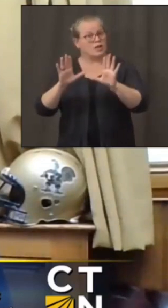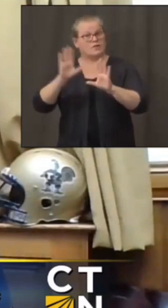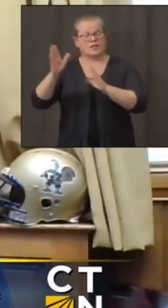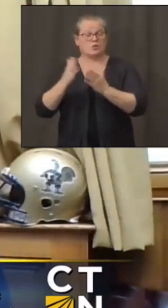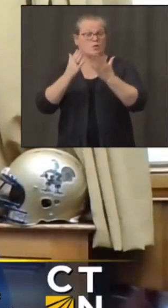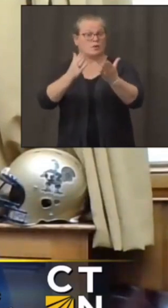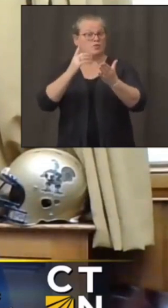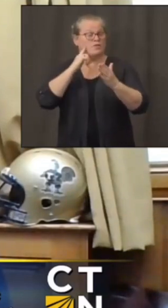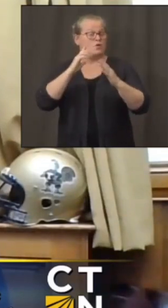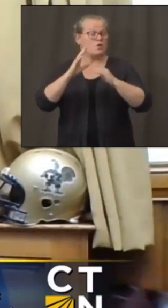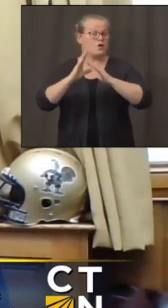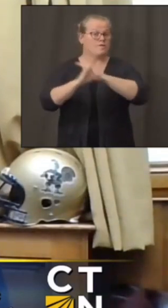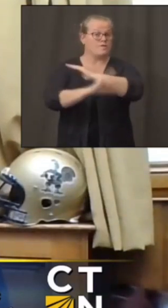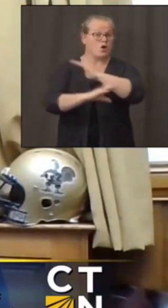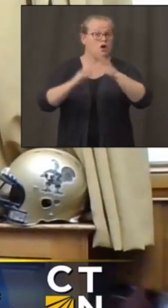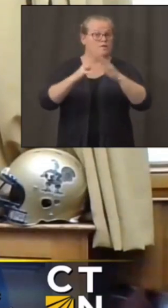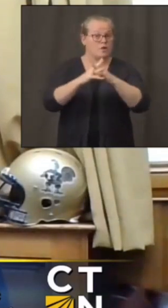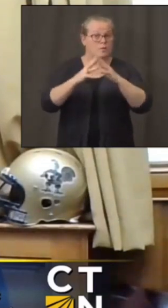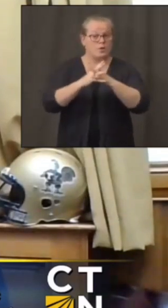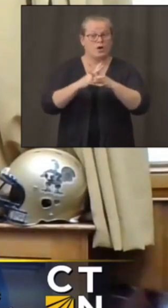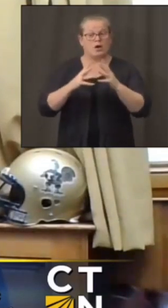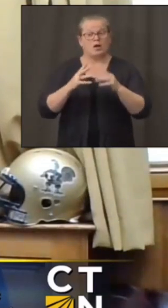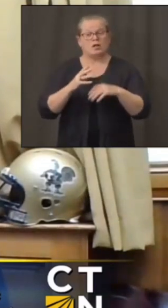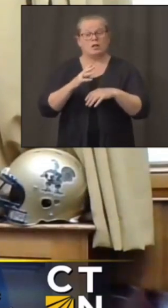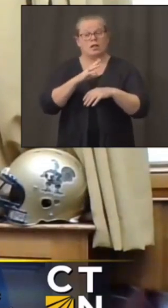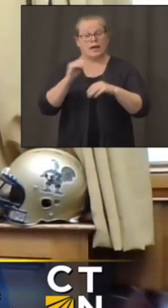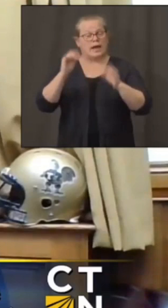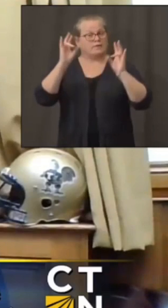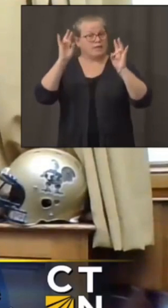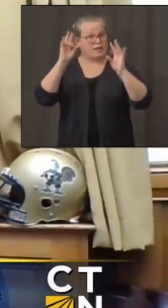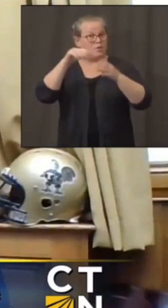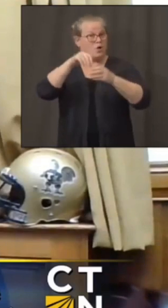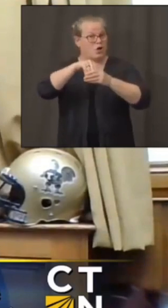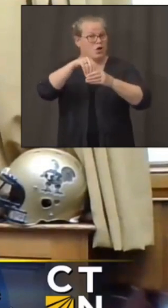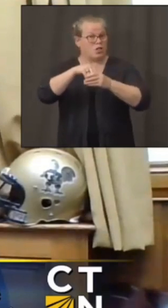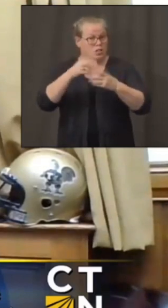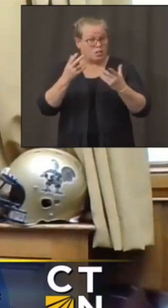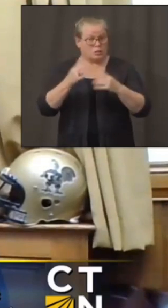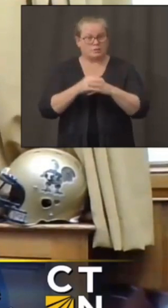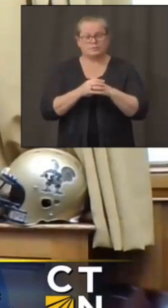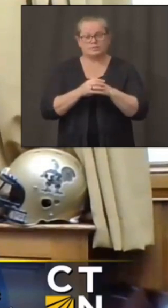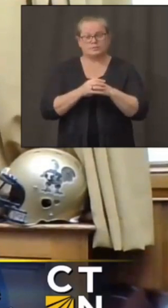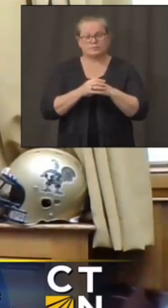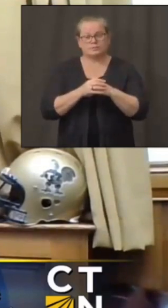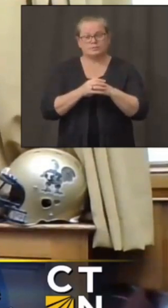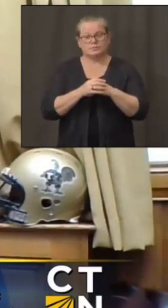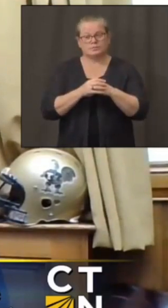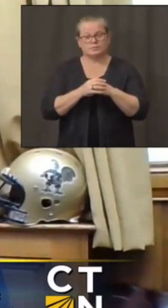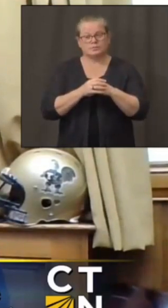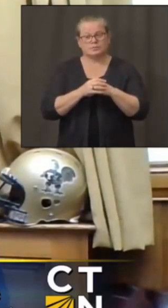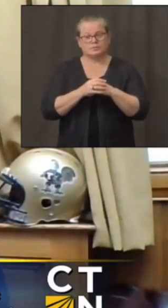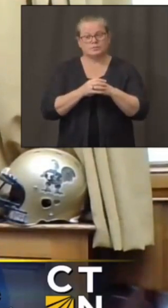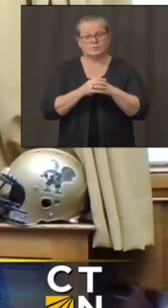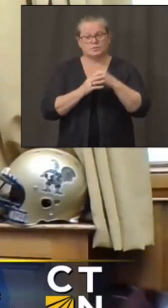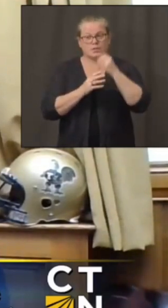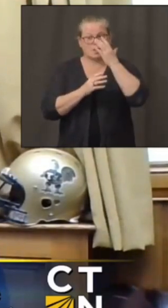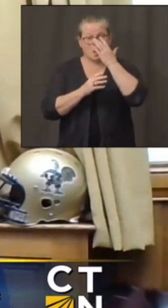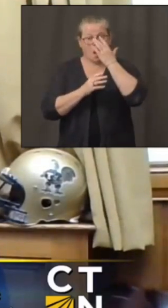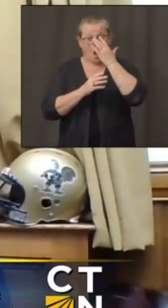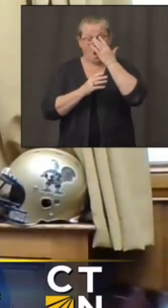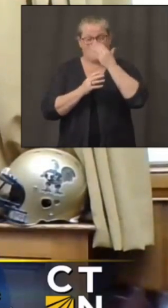the association is a member of. So DPH will continue to work with the CIAC But with that said,